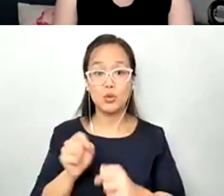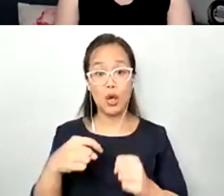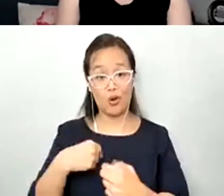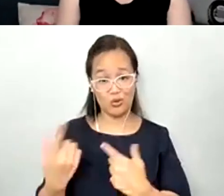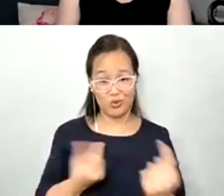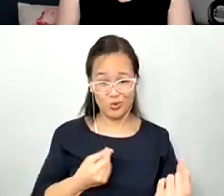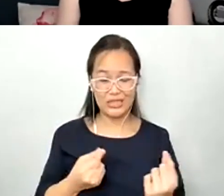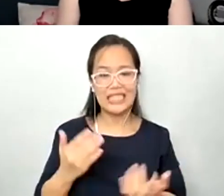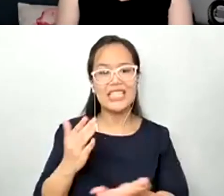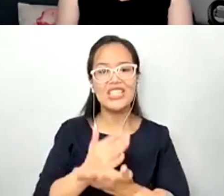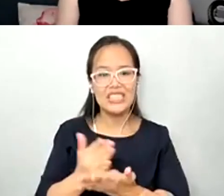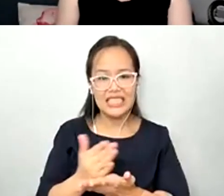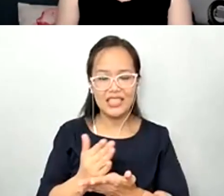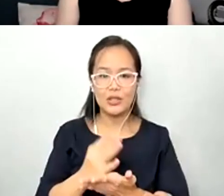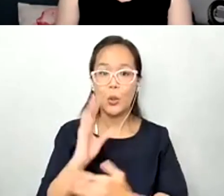someone